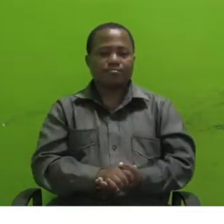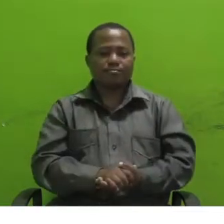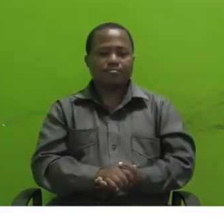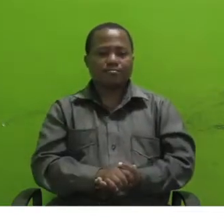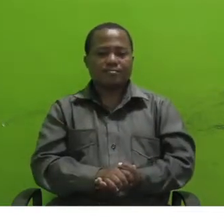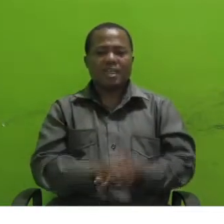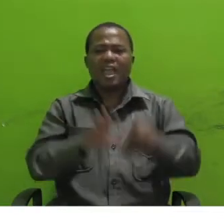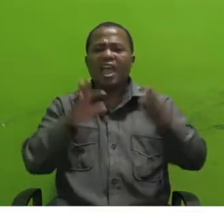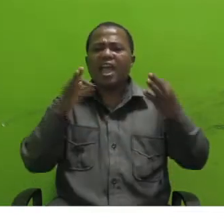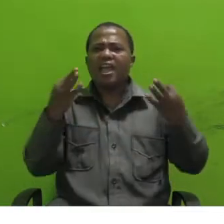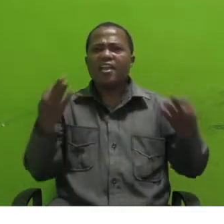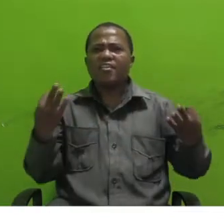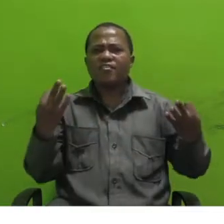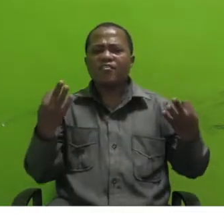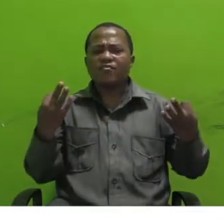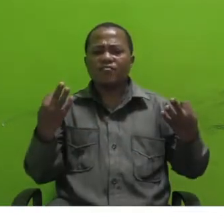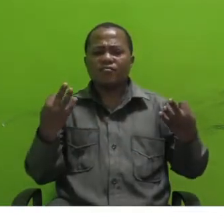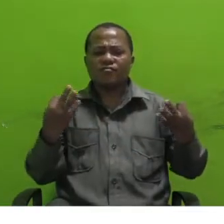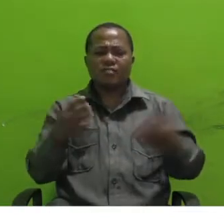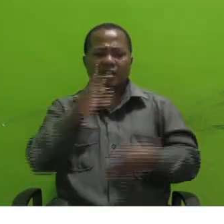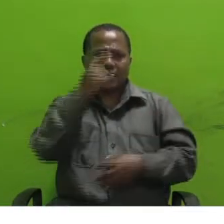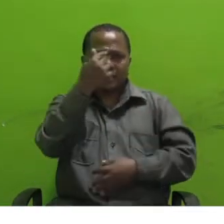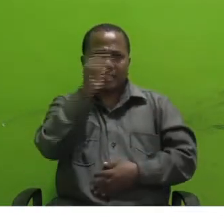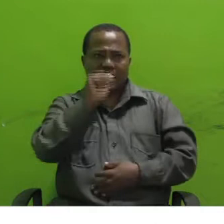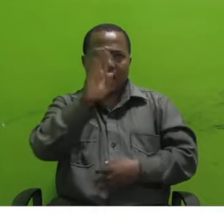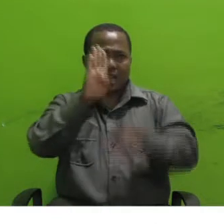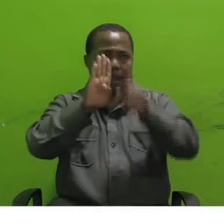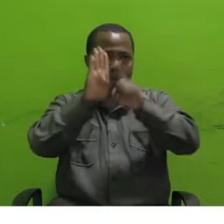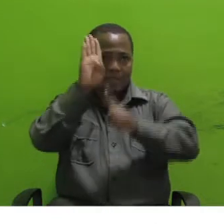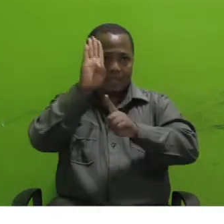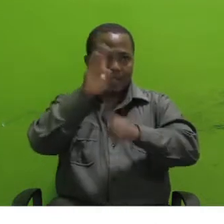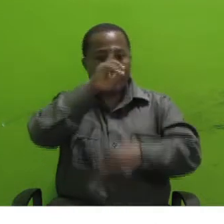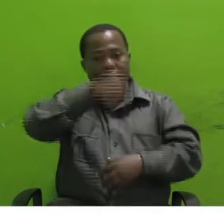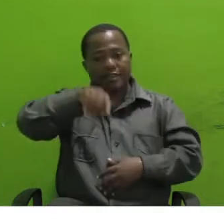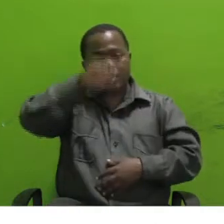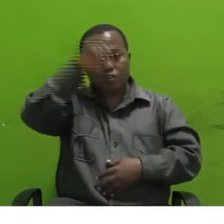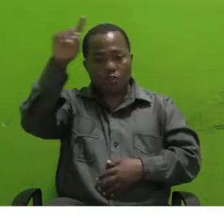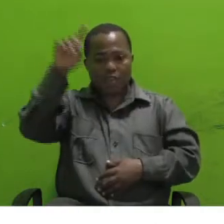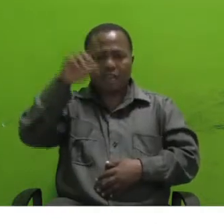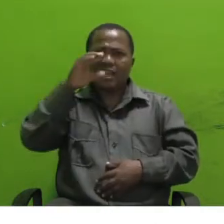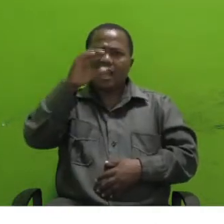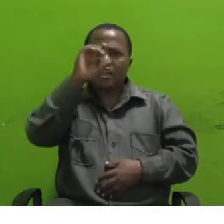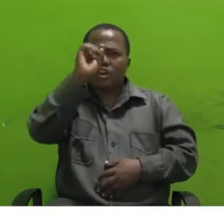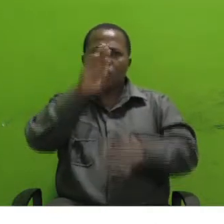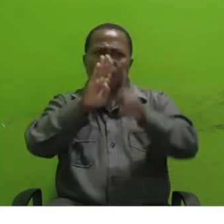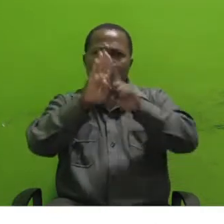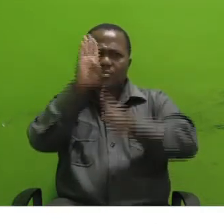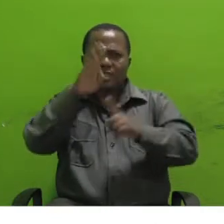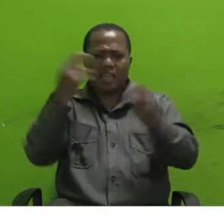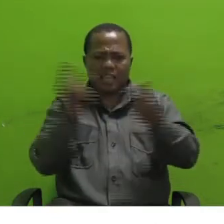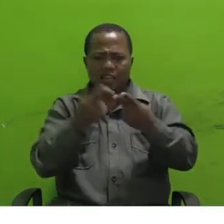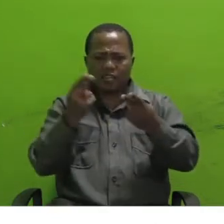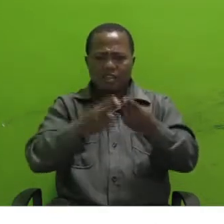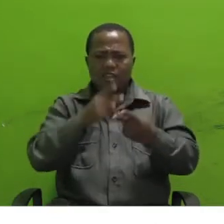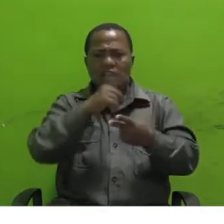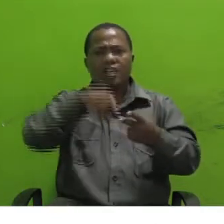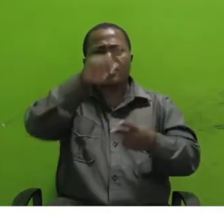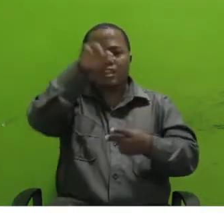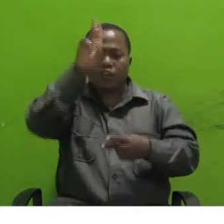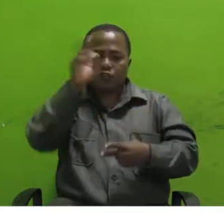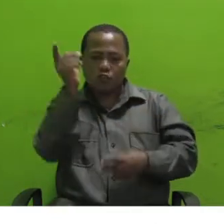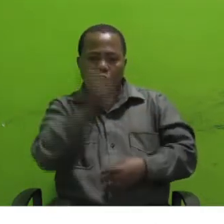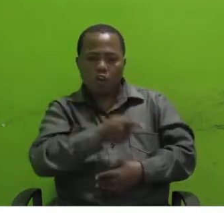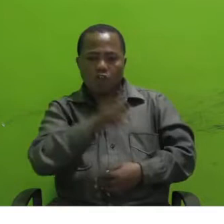says, if tan beta is equal to K/square root of U and cos beta is equal to square root